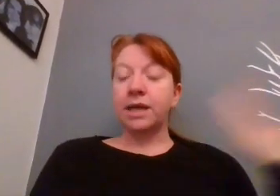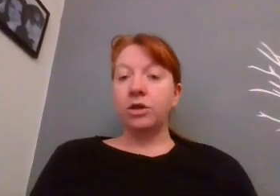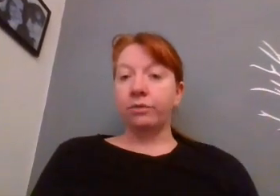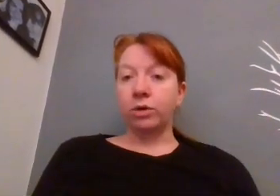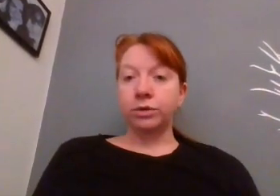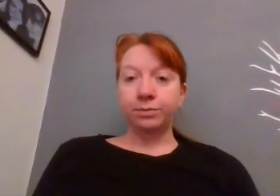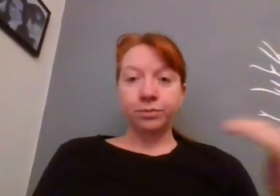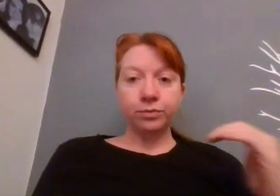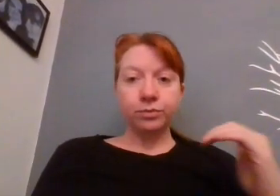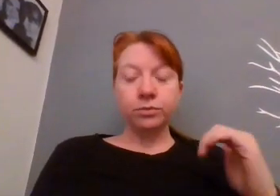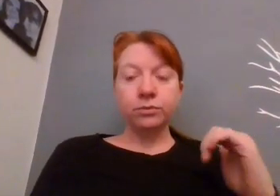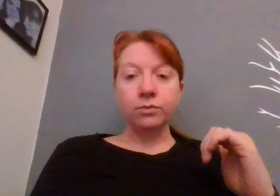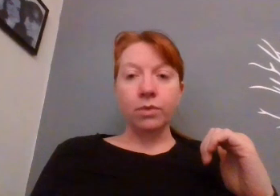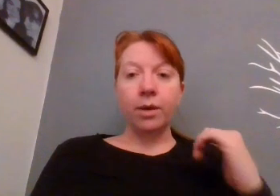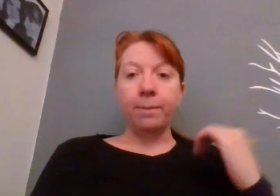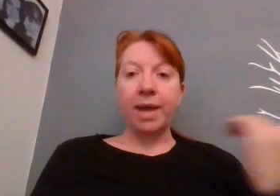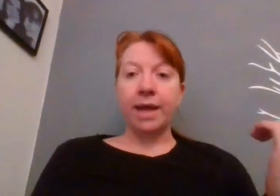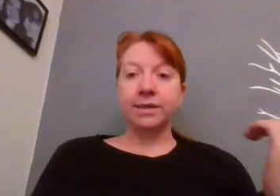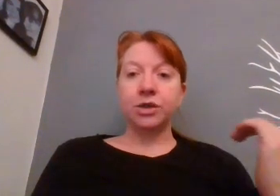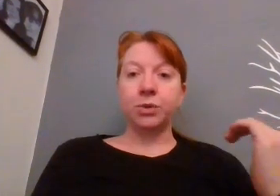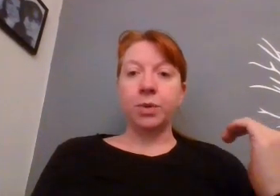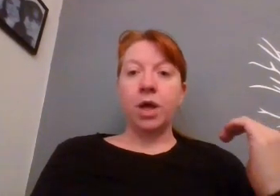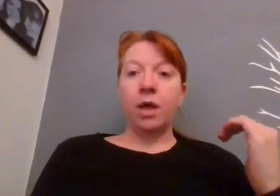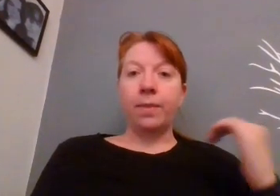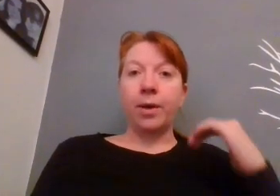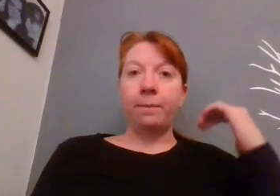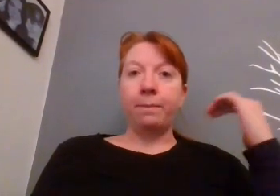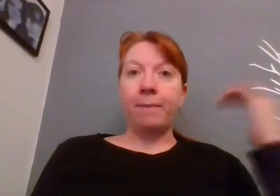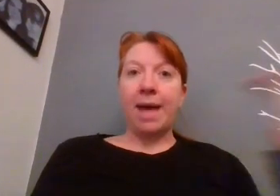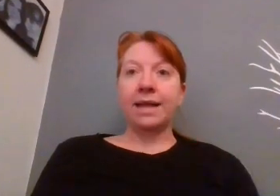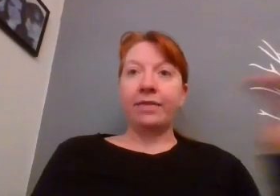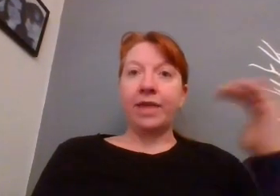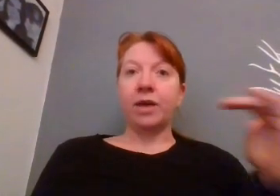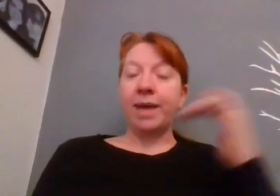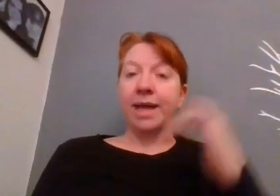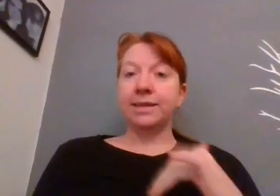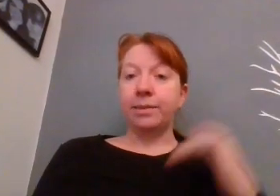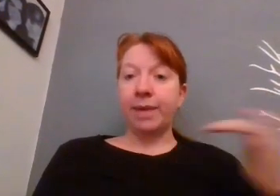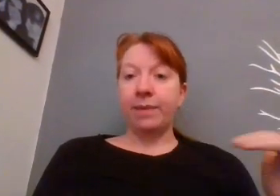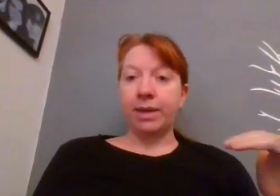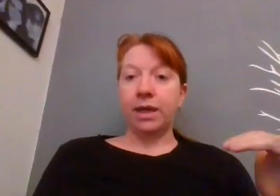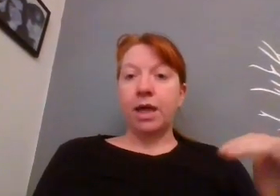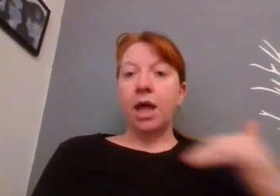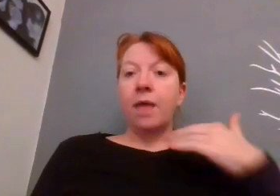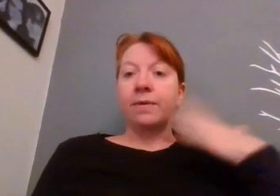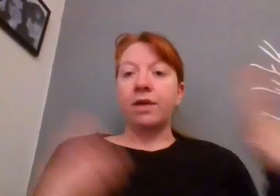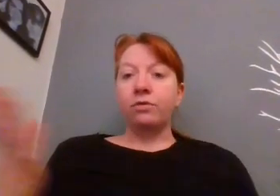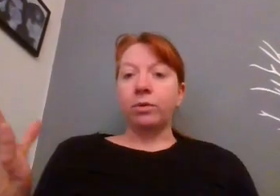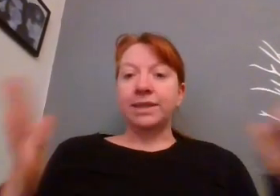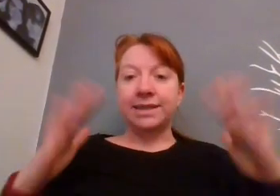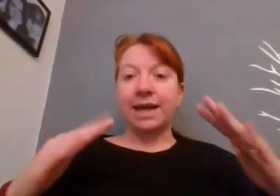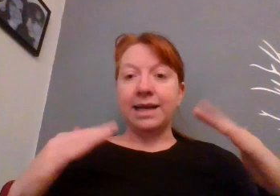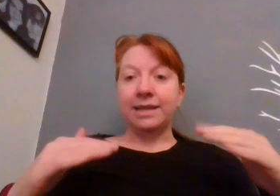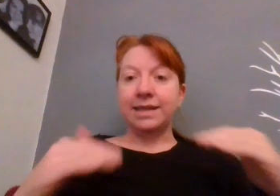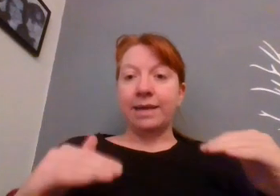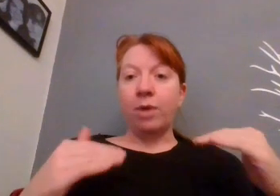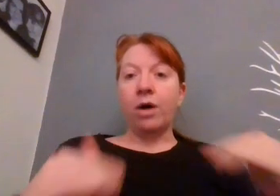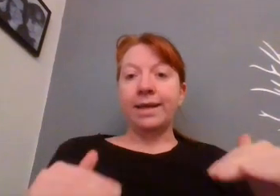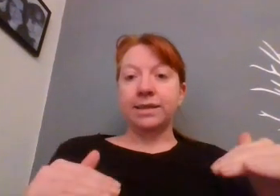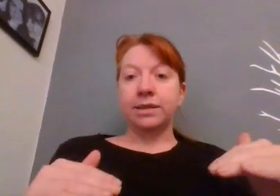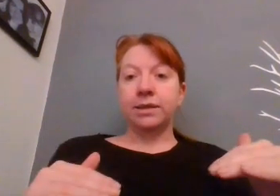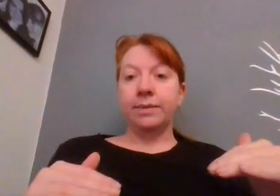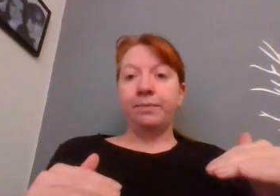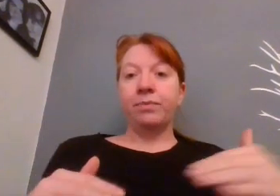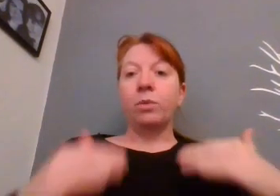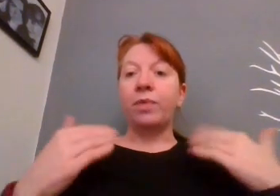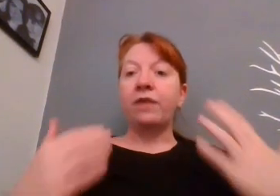the 10-year-old compared to the man and then compared to the baby, the 10-year-old is exactly the same